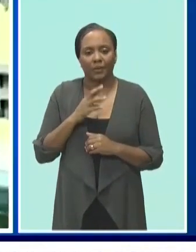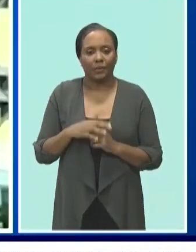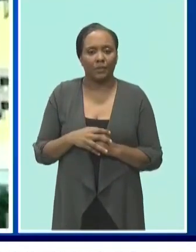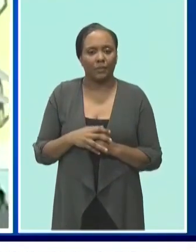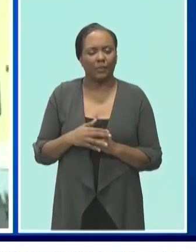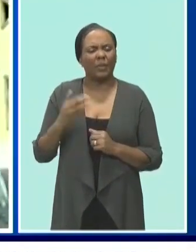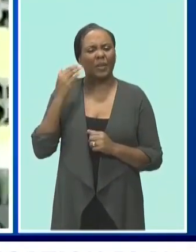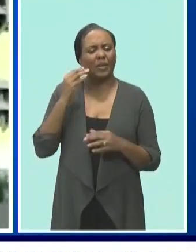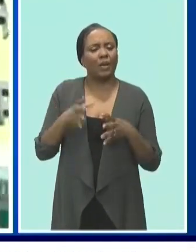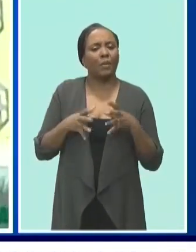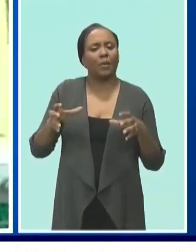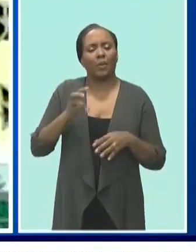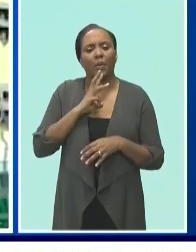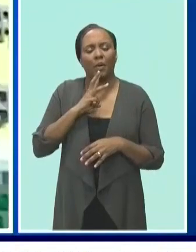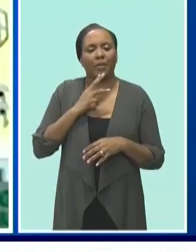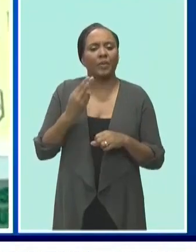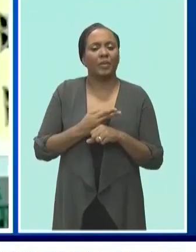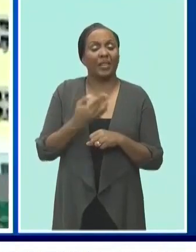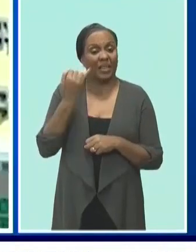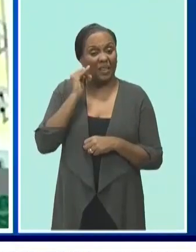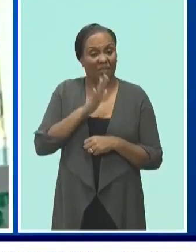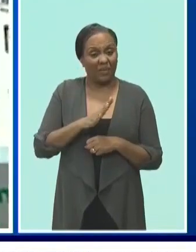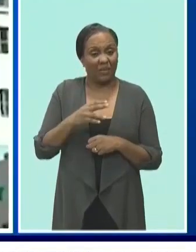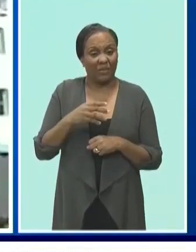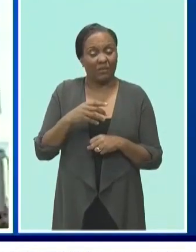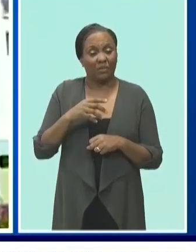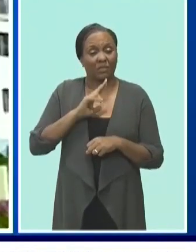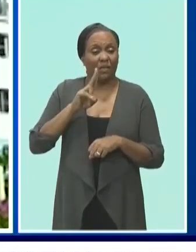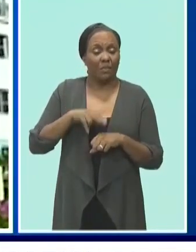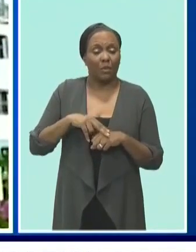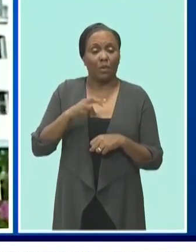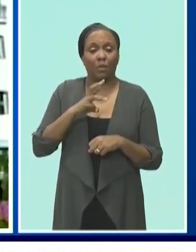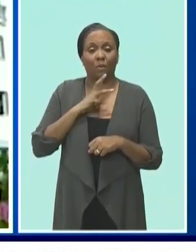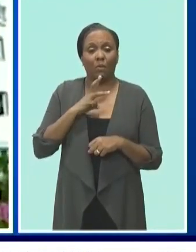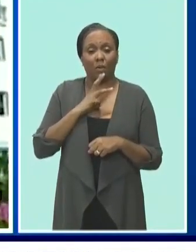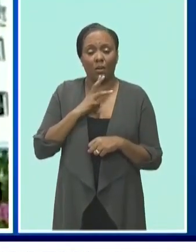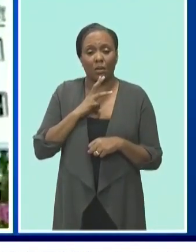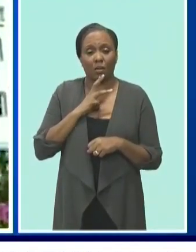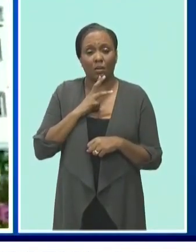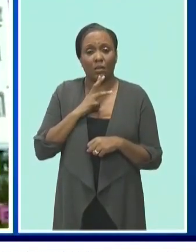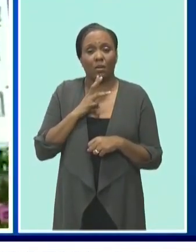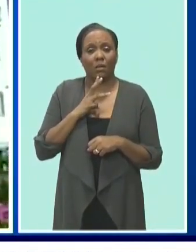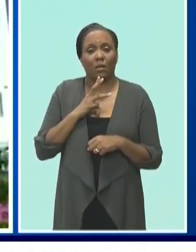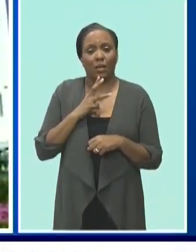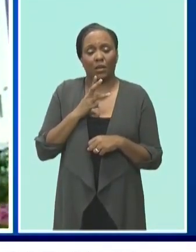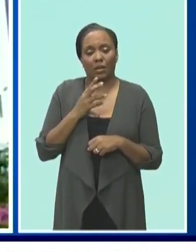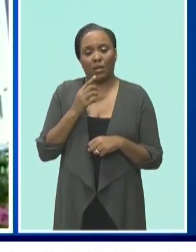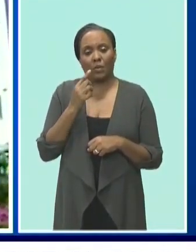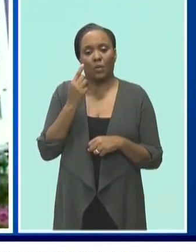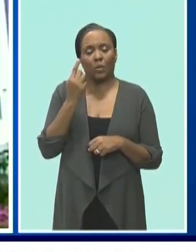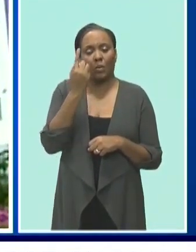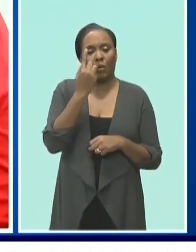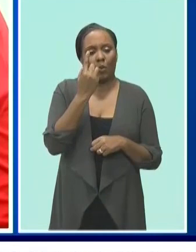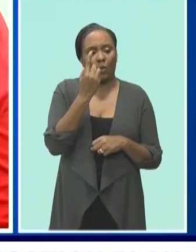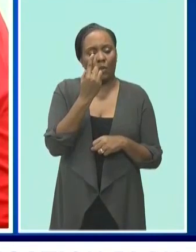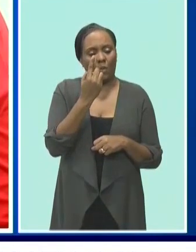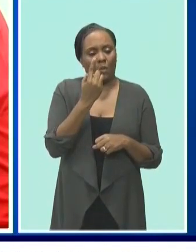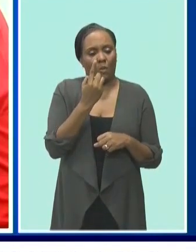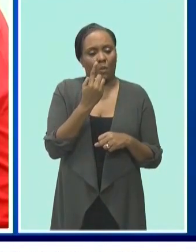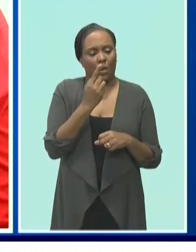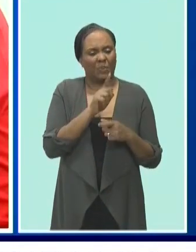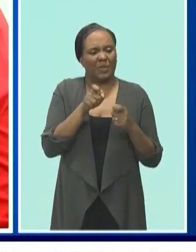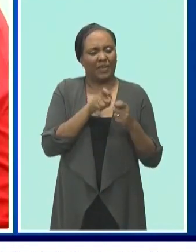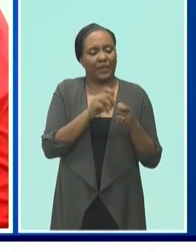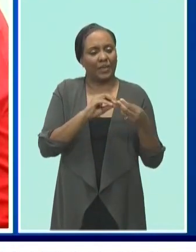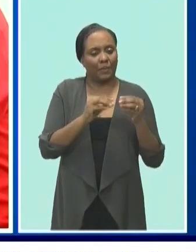domestic circumstance. If your regular water consumption is X, we know when you're using above that. That's how we can